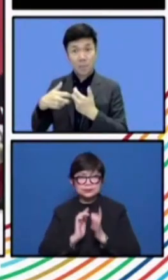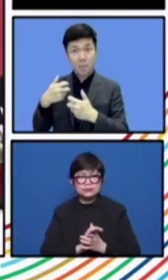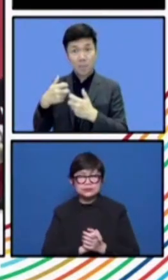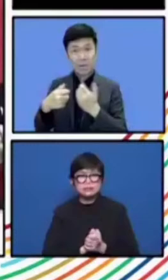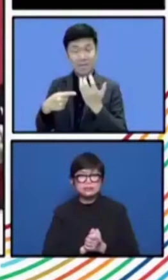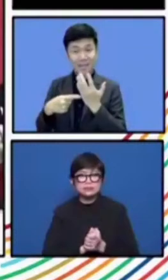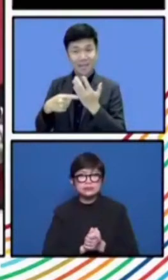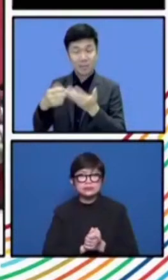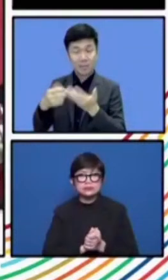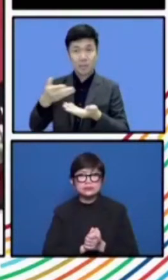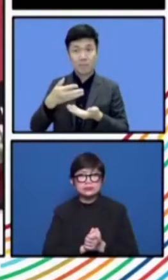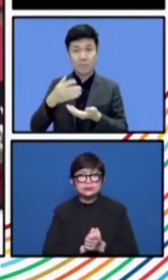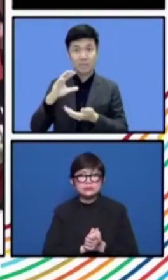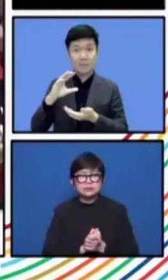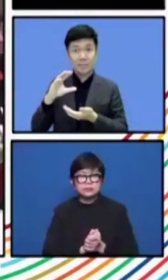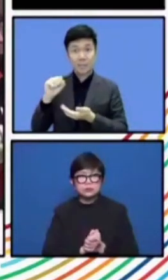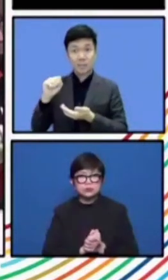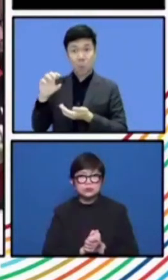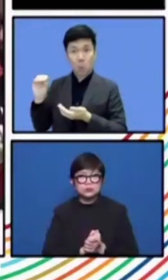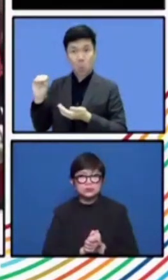we have